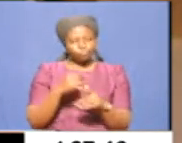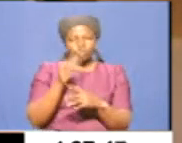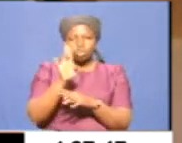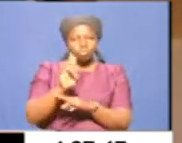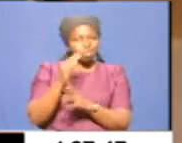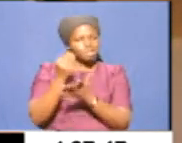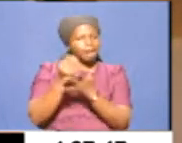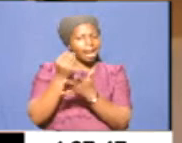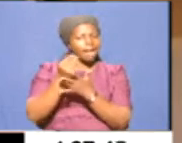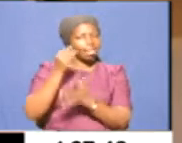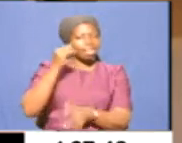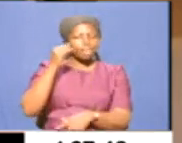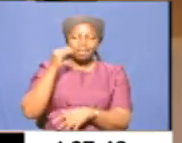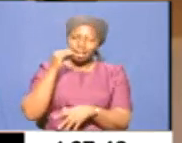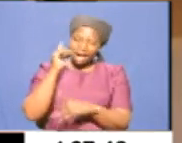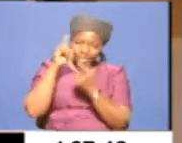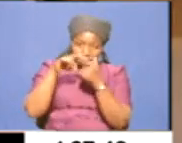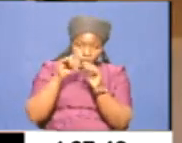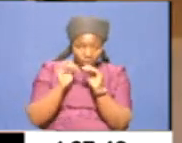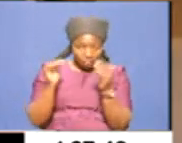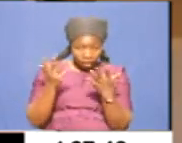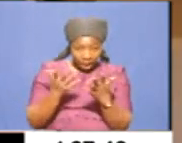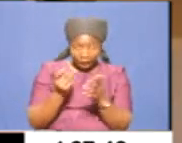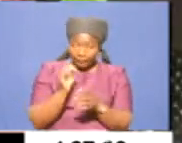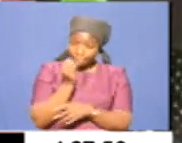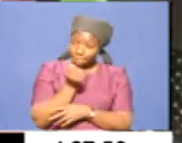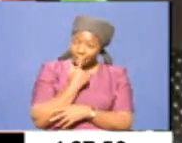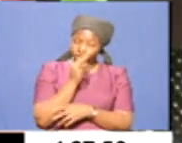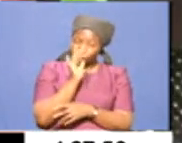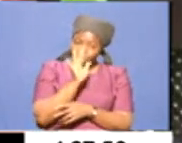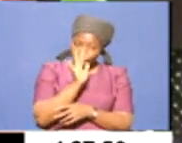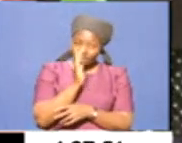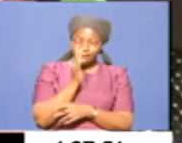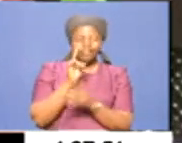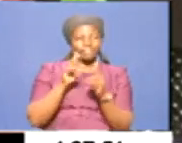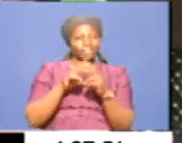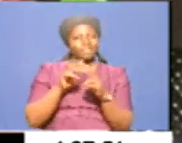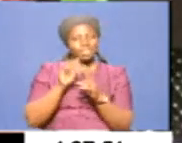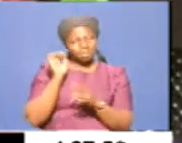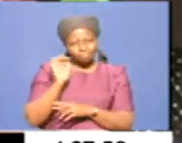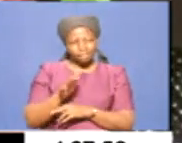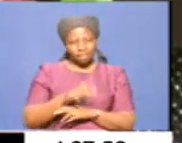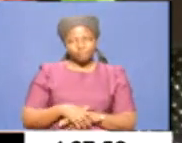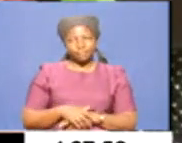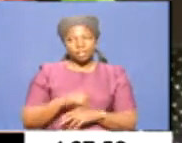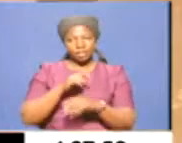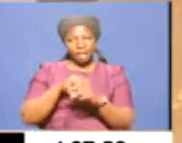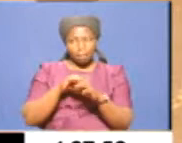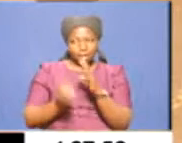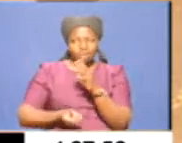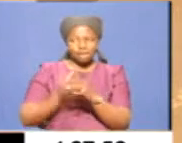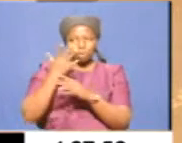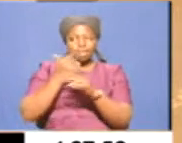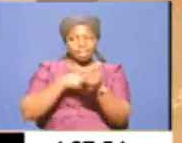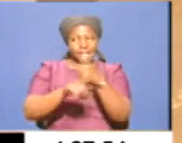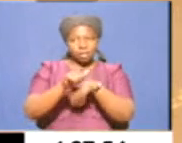matibabu yake na hata madawa zake ni too much expensive. While officially launching the exercise, the hospital CEO Vikas